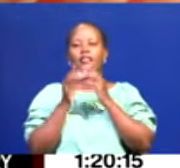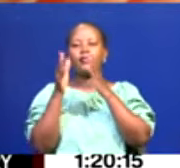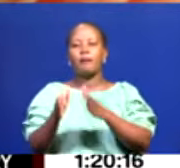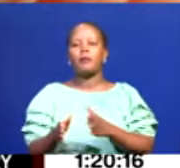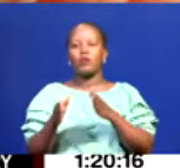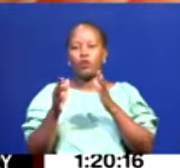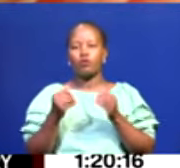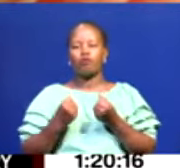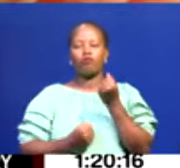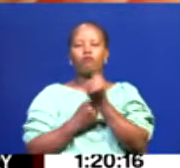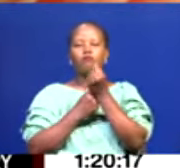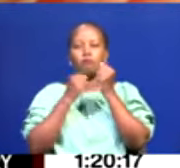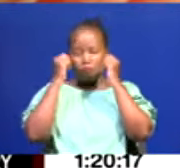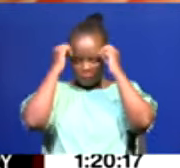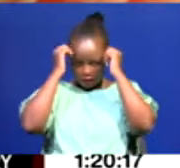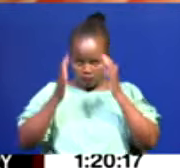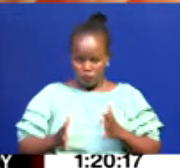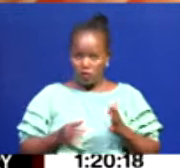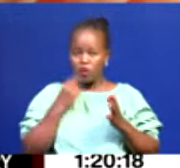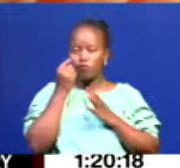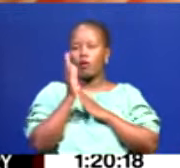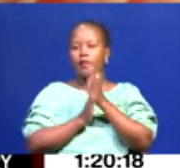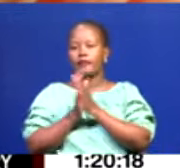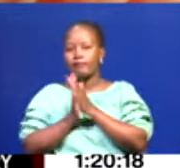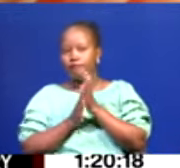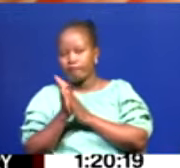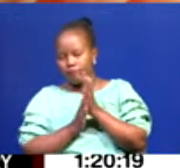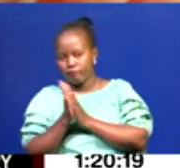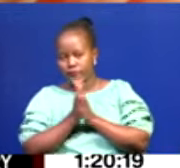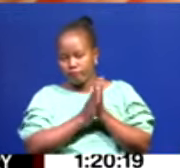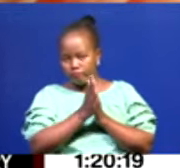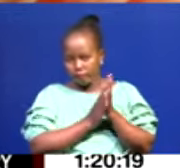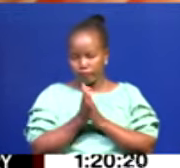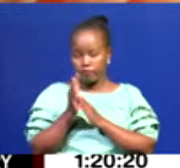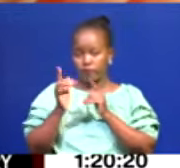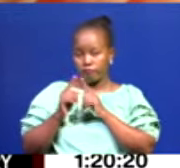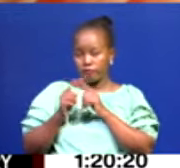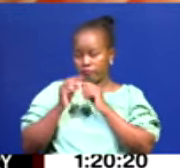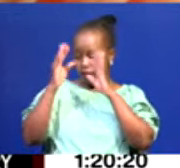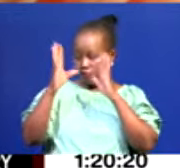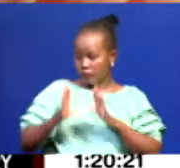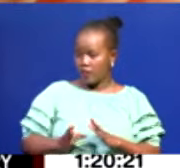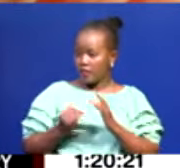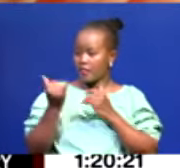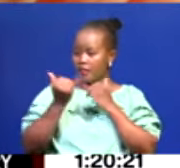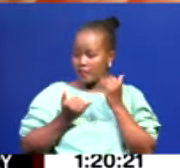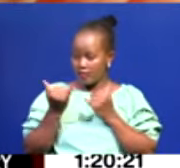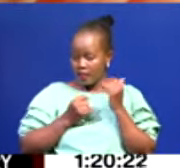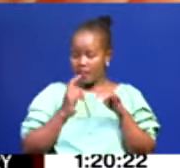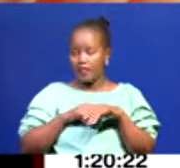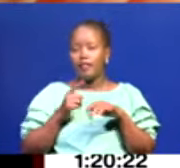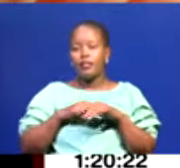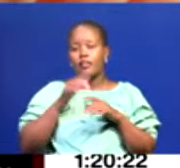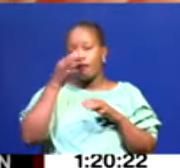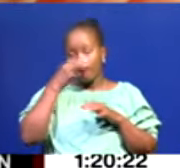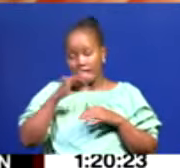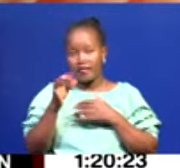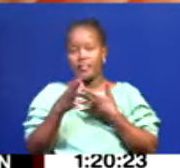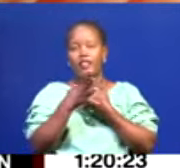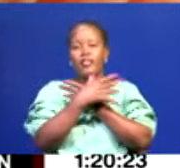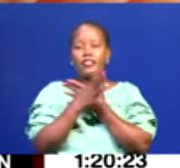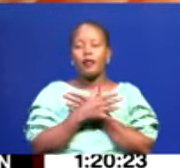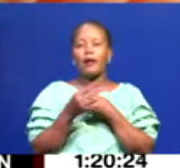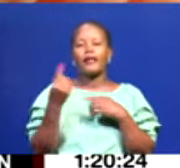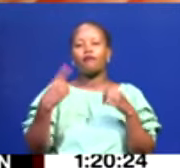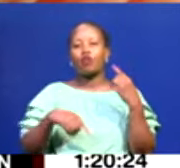in foreign languages. The tutors spoke Saturday at the Nyayo National Stadium during the French and German Language Festival for primary